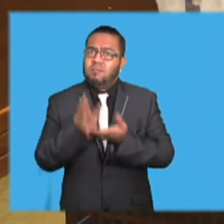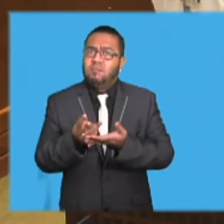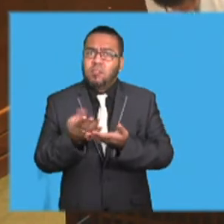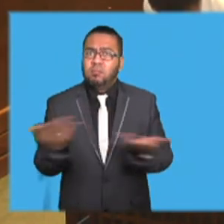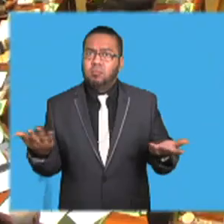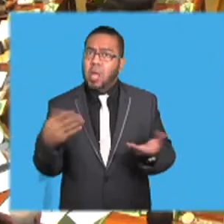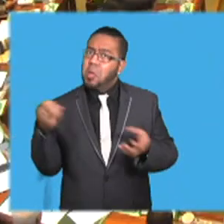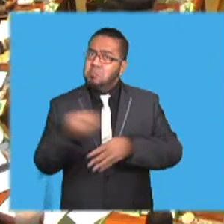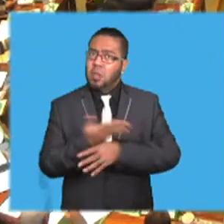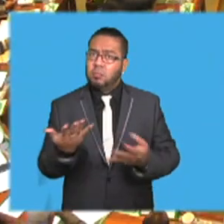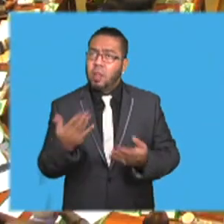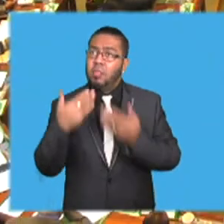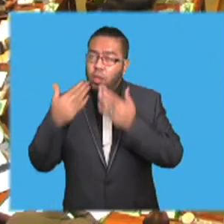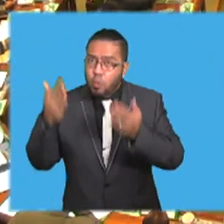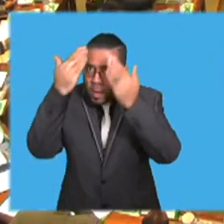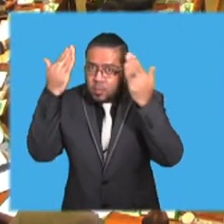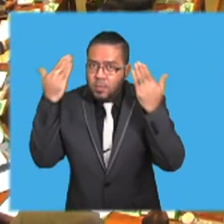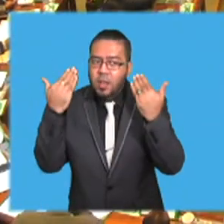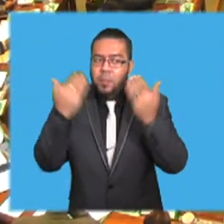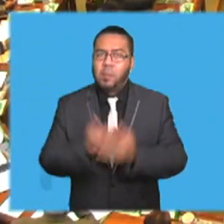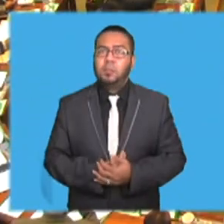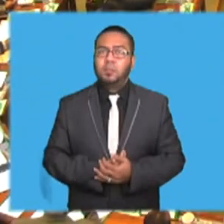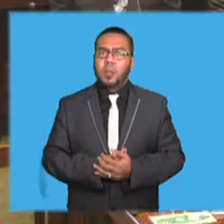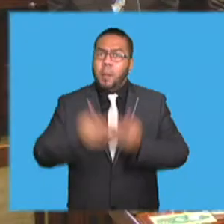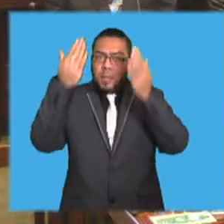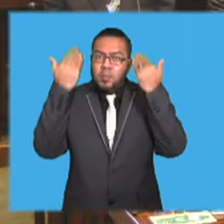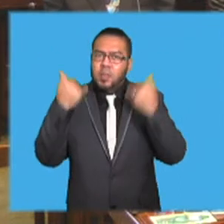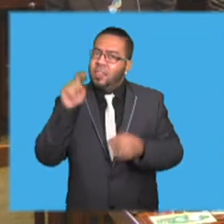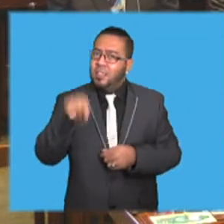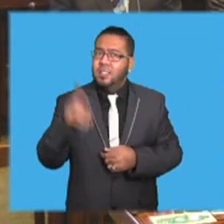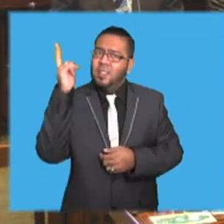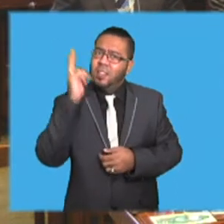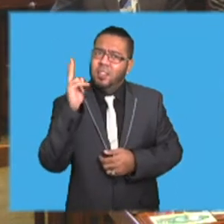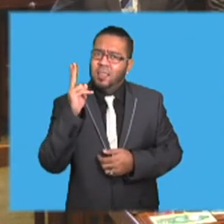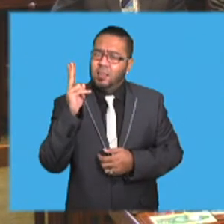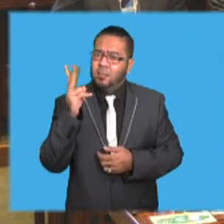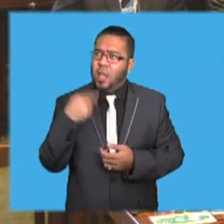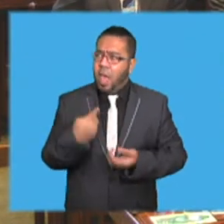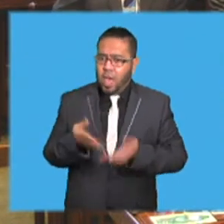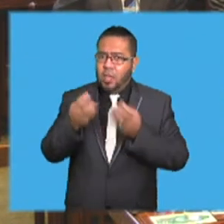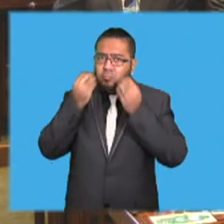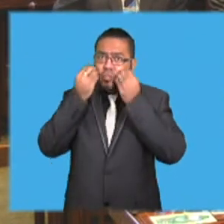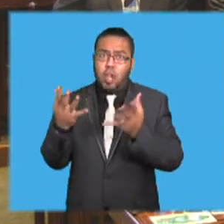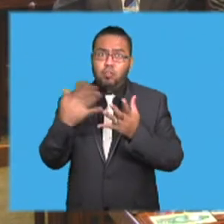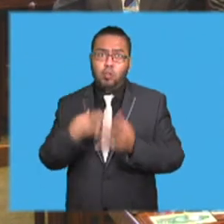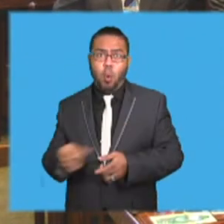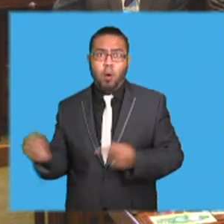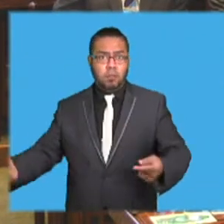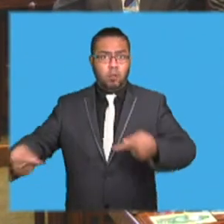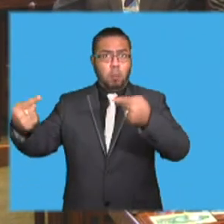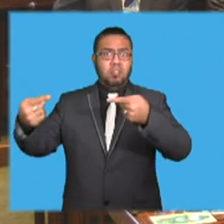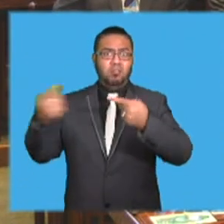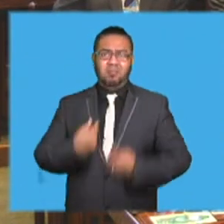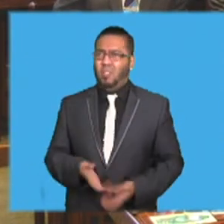Madam Speaker. Thank you. Madam Speaker, this is again an indication of the opposition's obsession